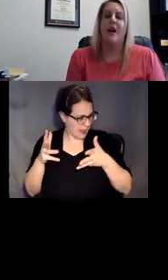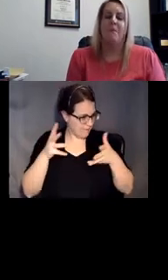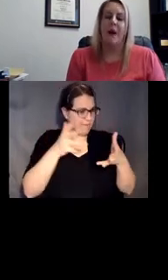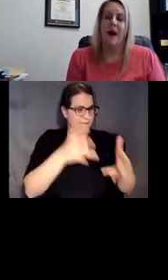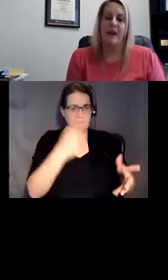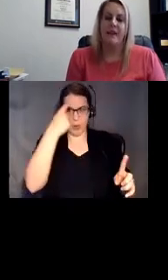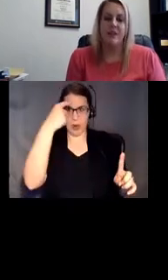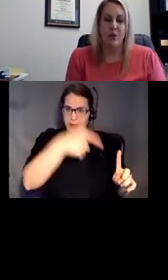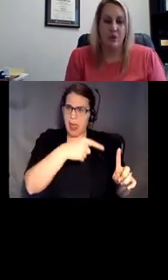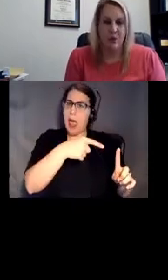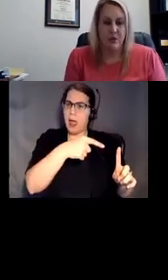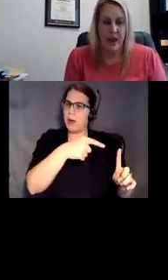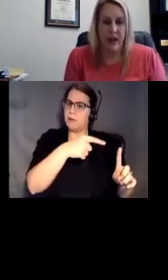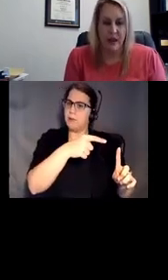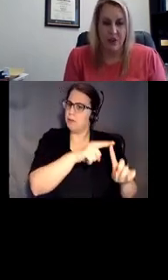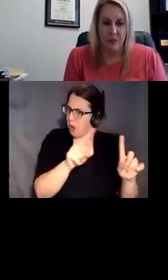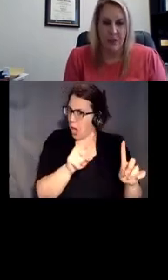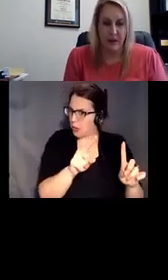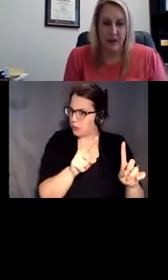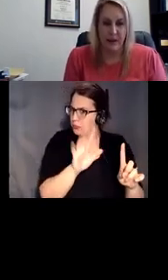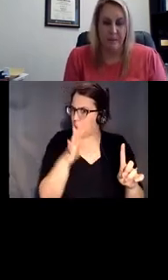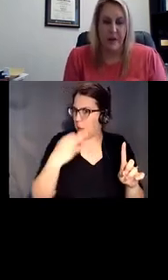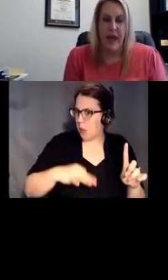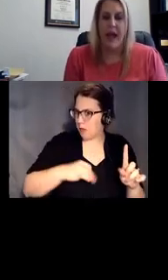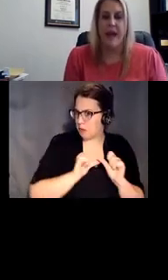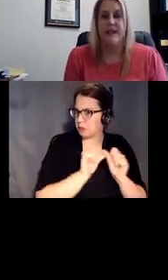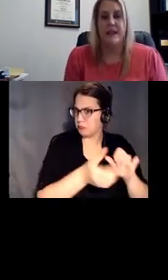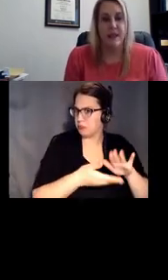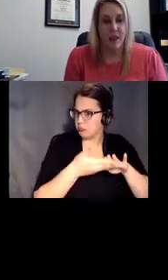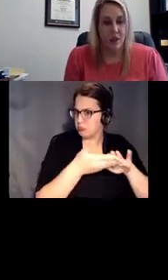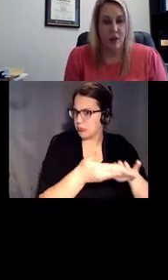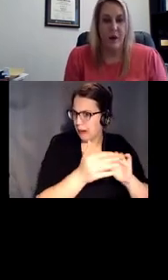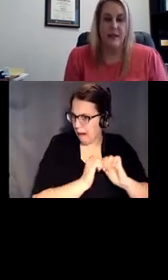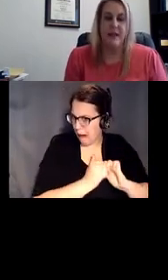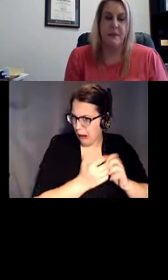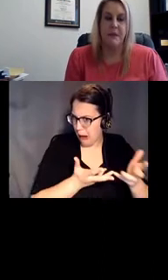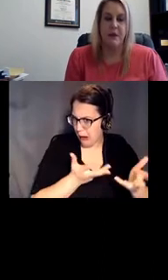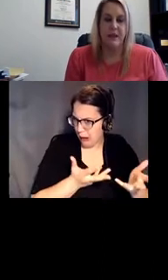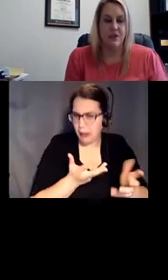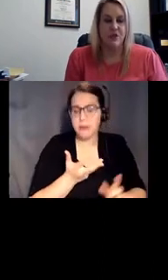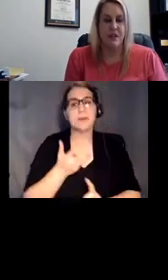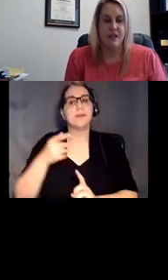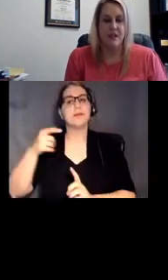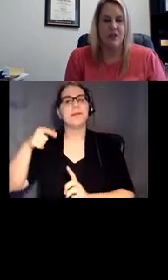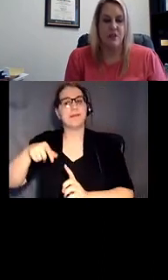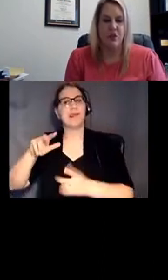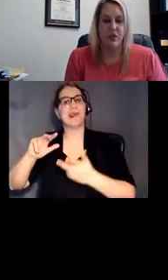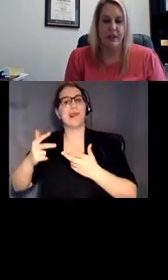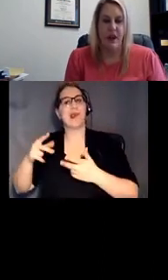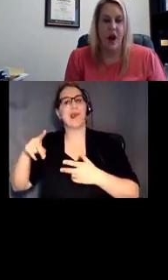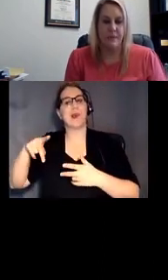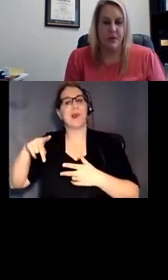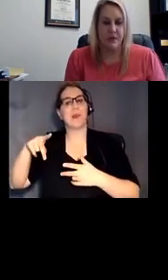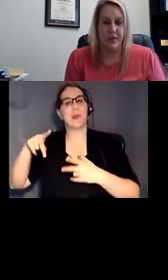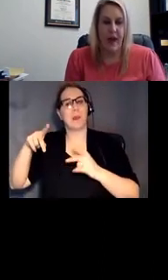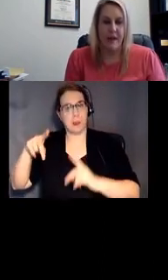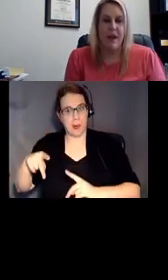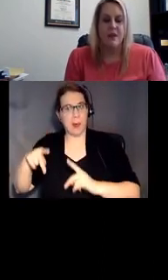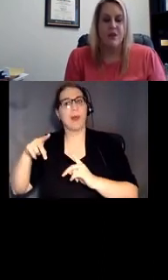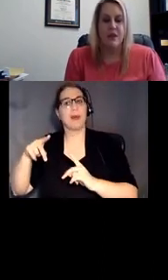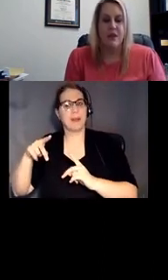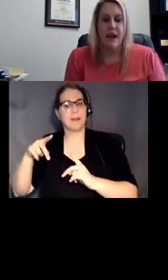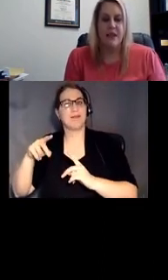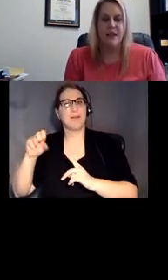for, but they don't lose that eligibility? And the third-party supplemental needs trust is usually the option for